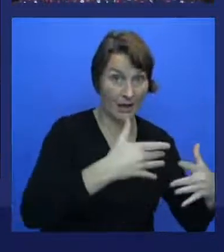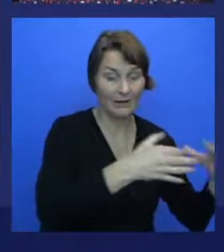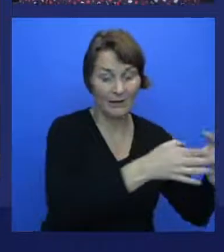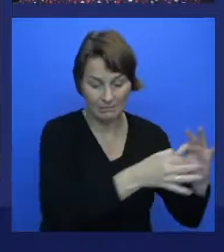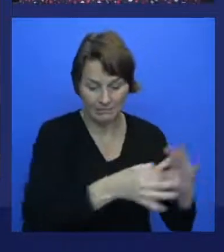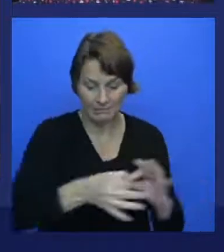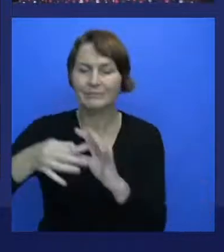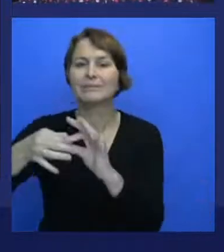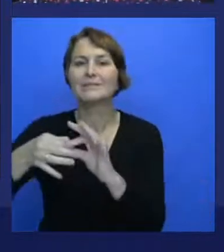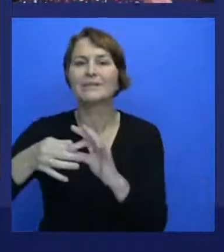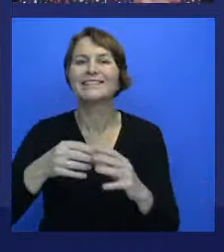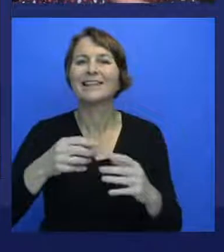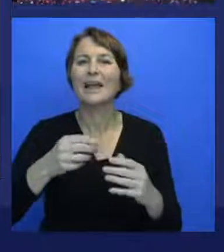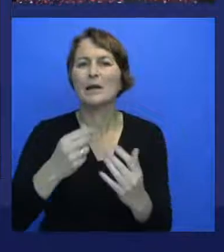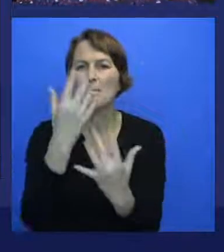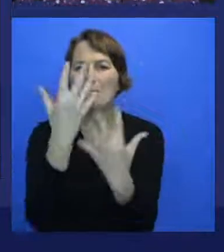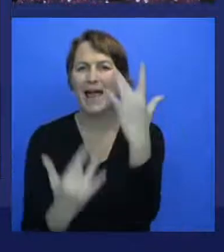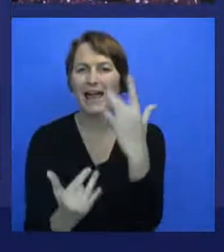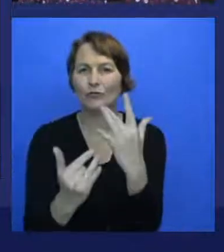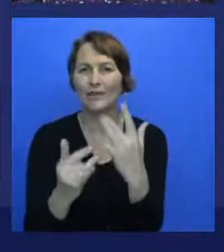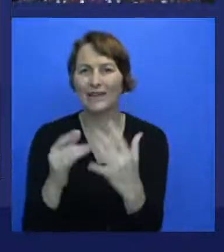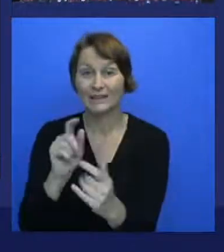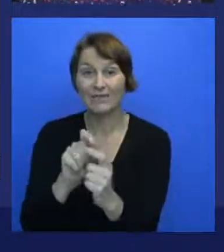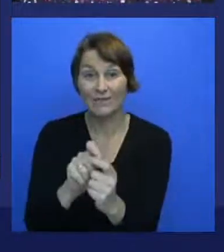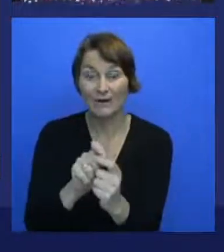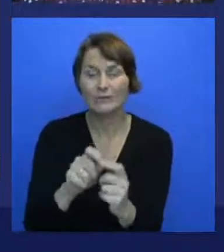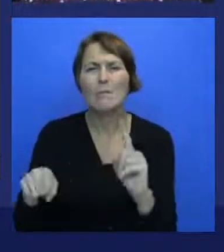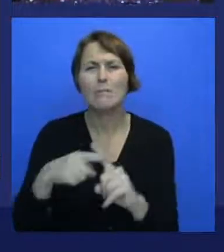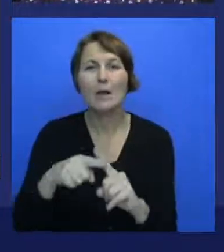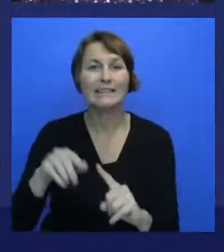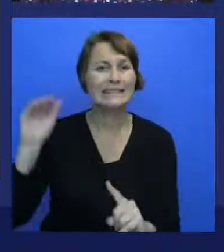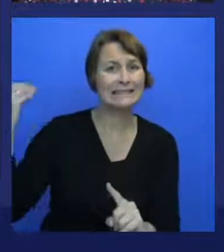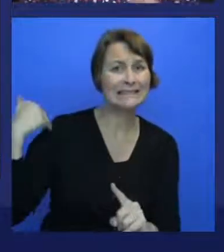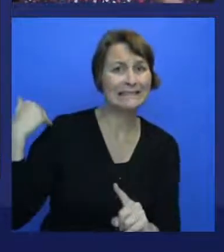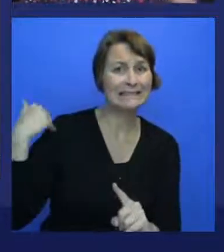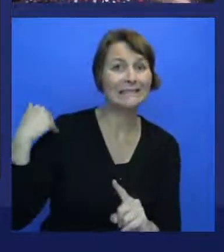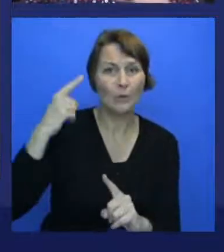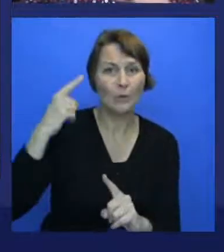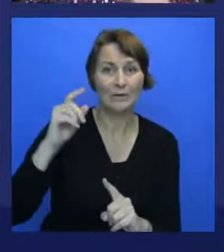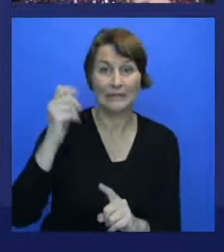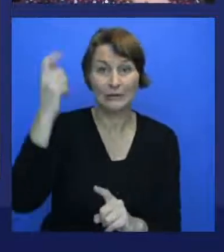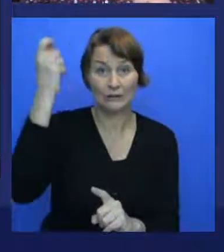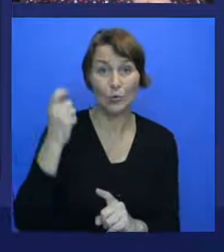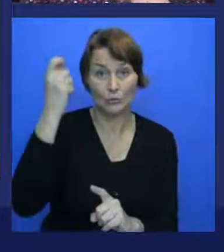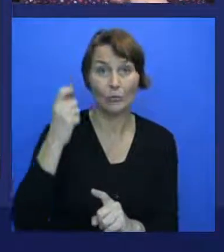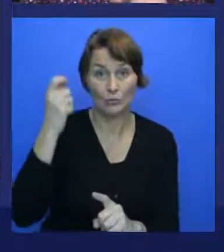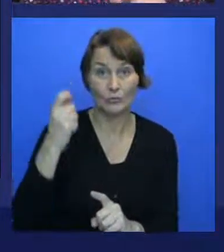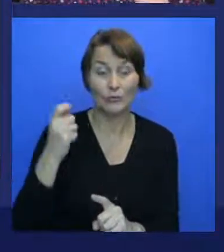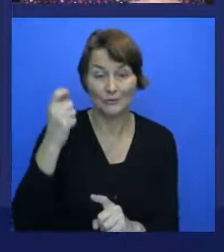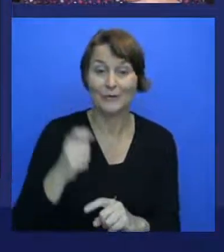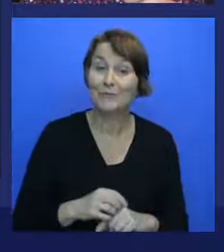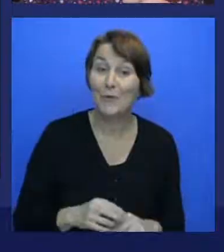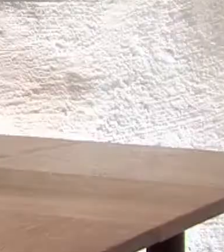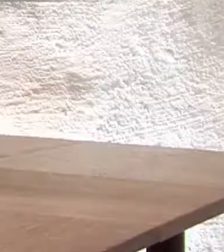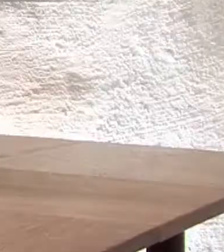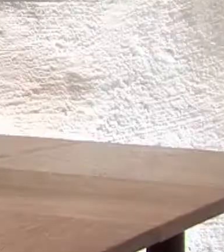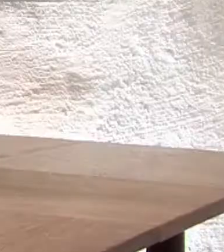have immediate insight and alerting available to you. Hopefully that was short enough.